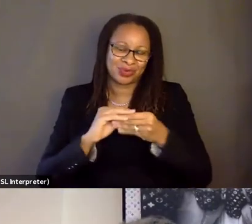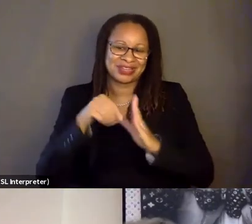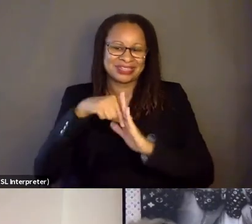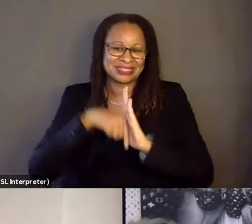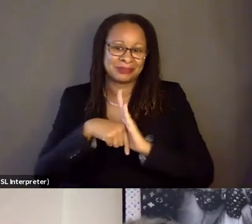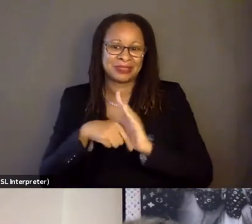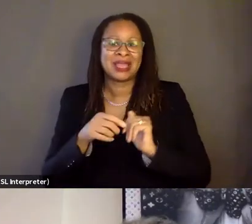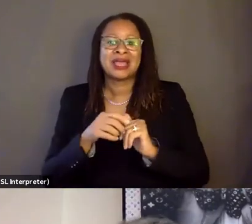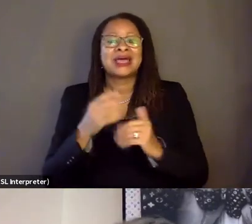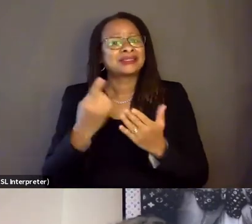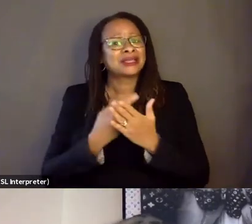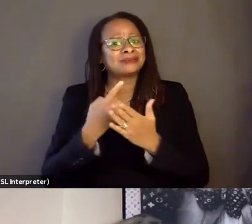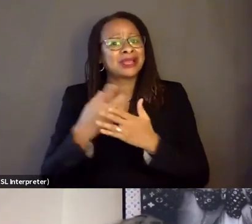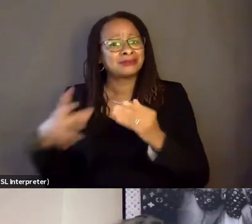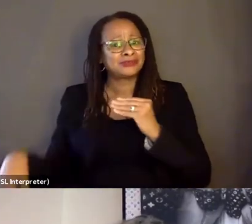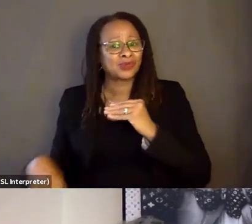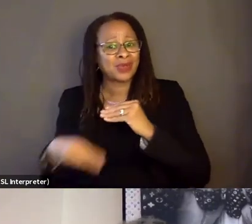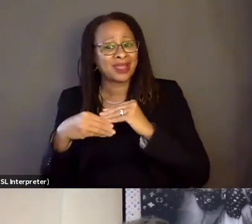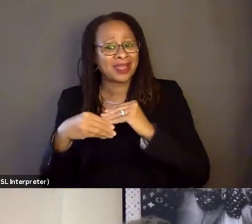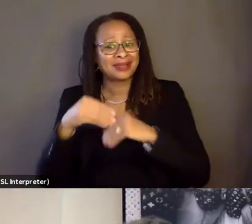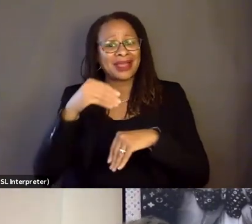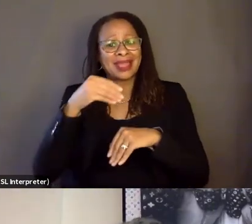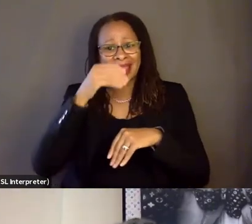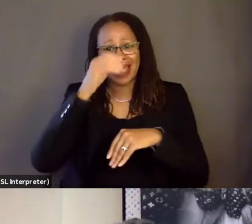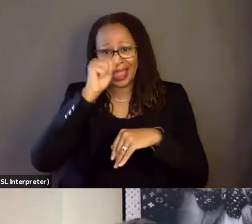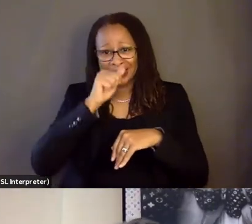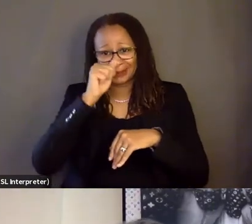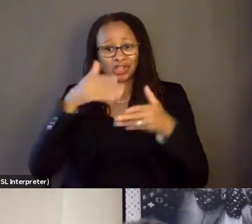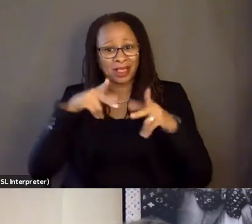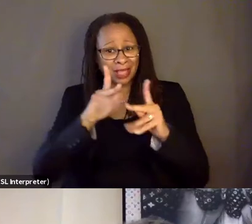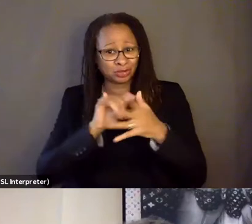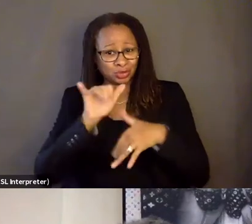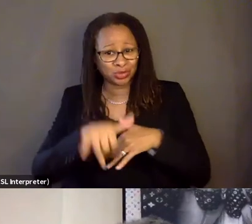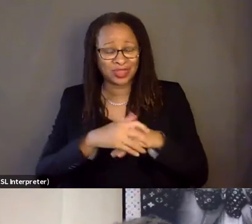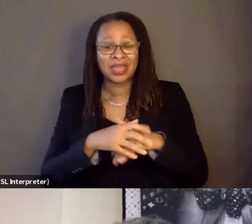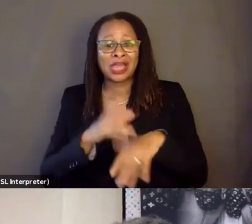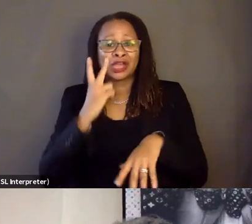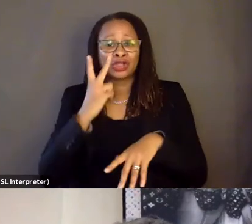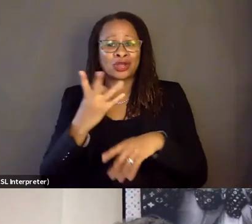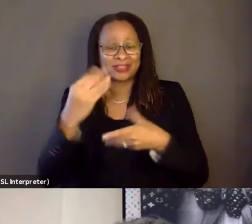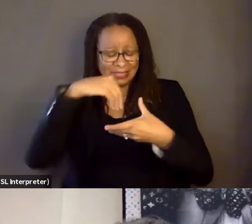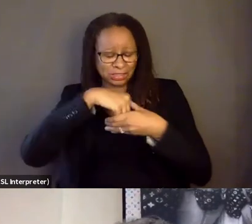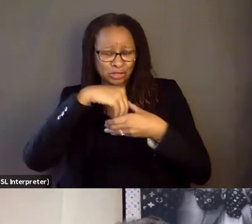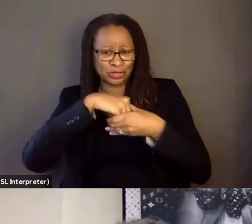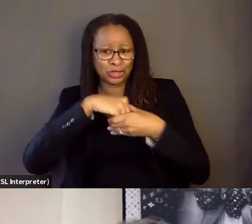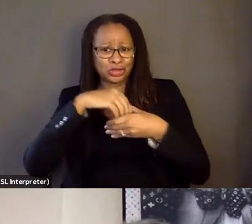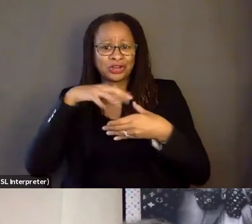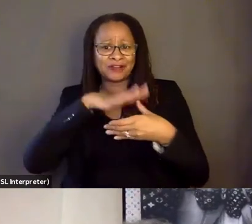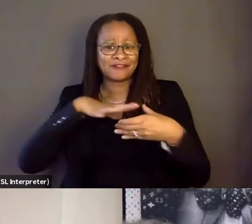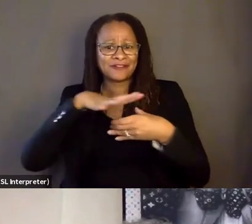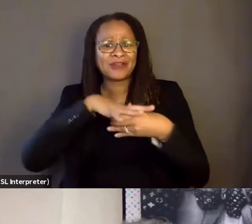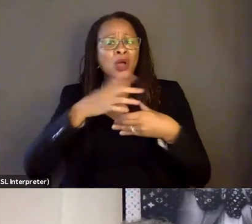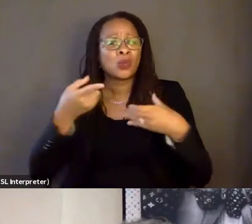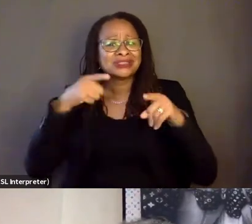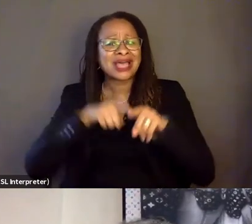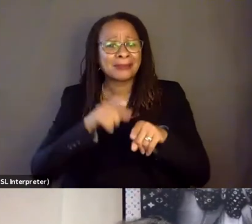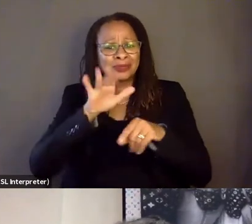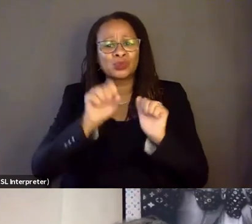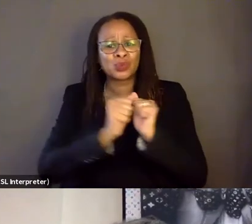that animations allow you to, and to also to look at, you know, the interiority of what's happening with